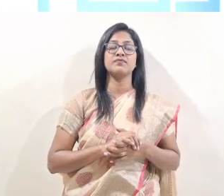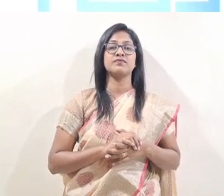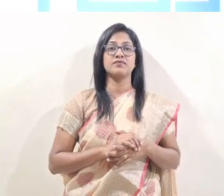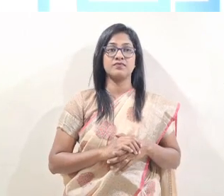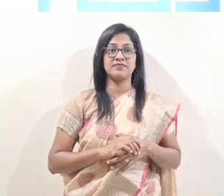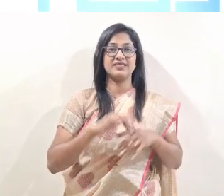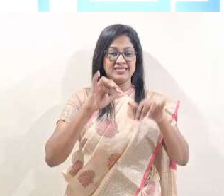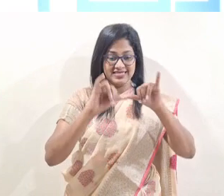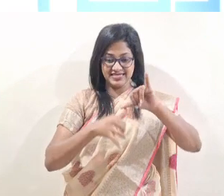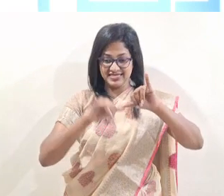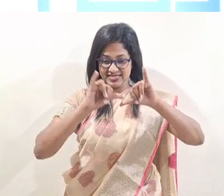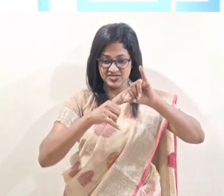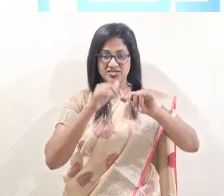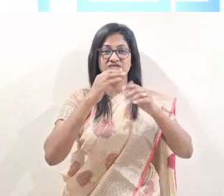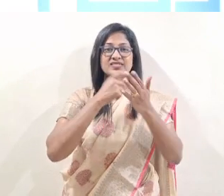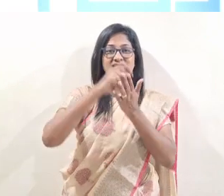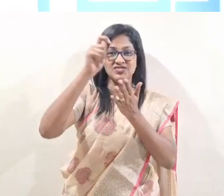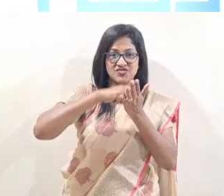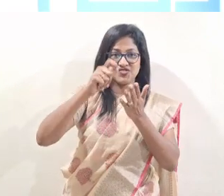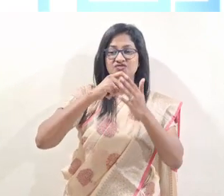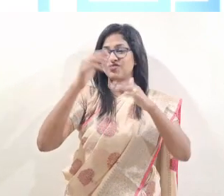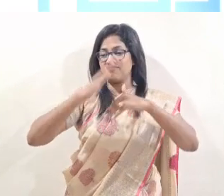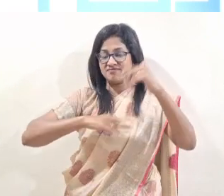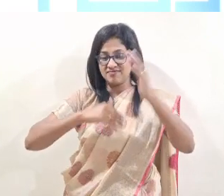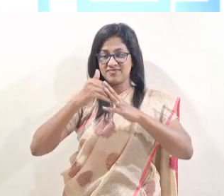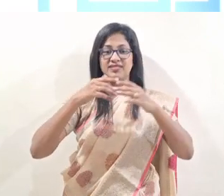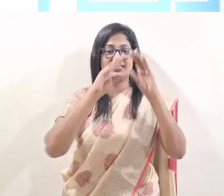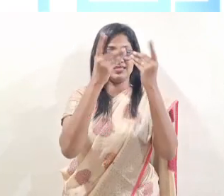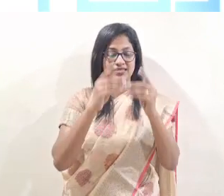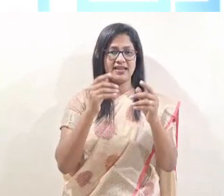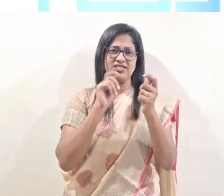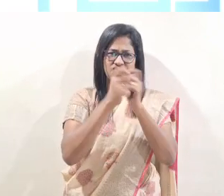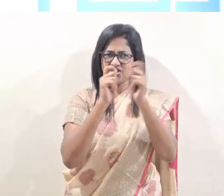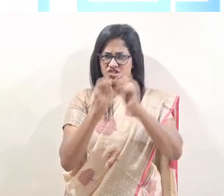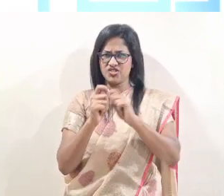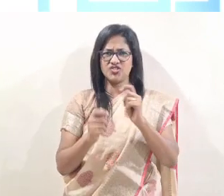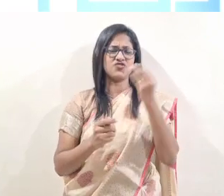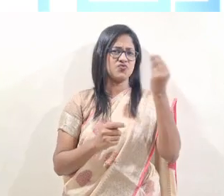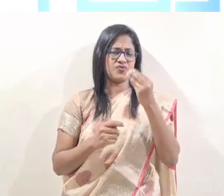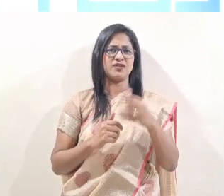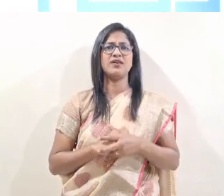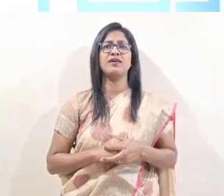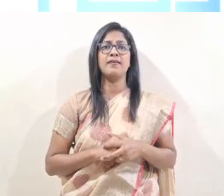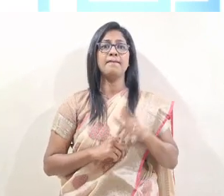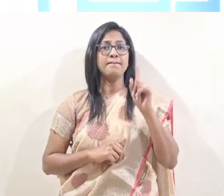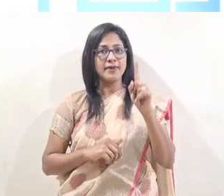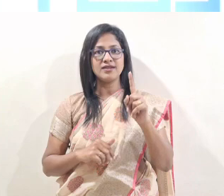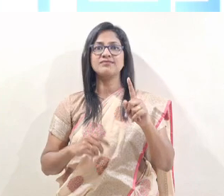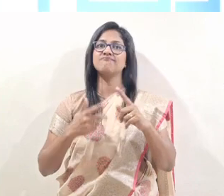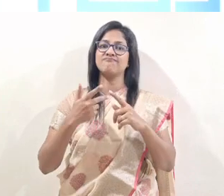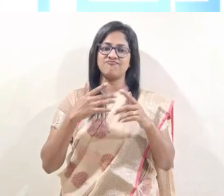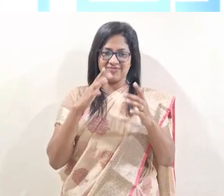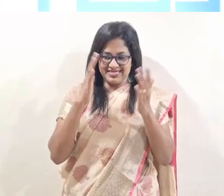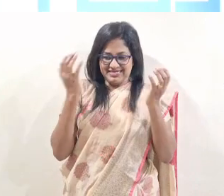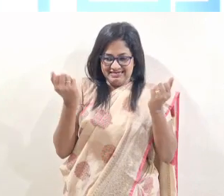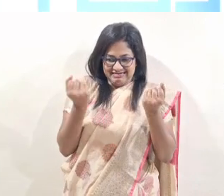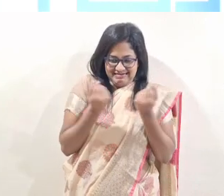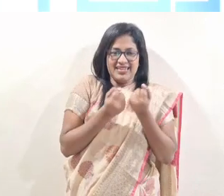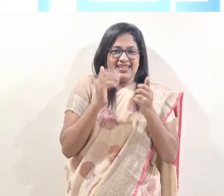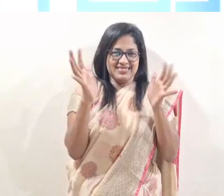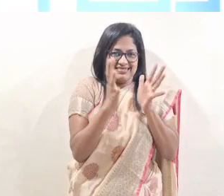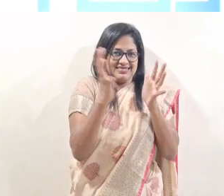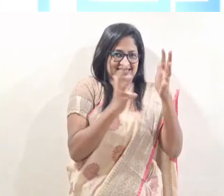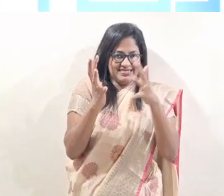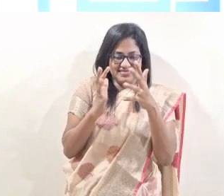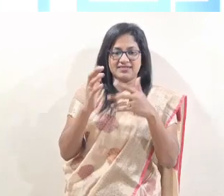had to make so many adjustments in the constructions and designs, etc. But then we managed to fit in.